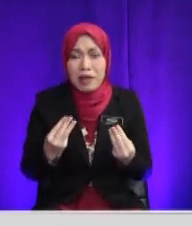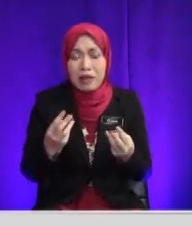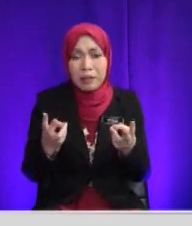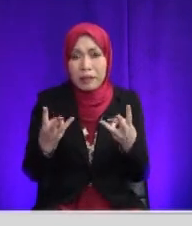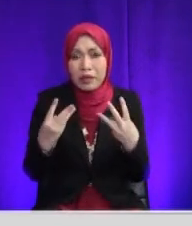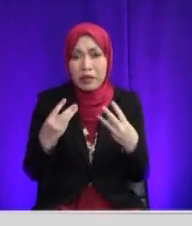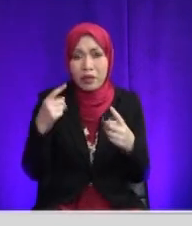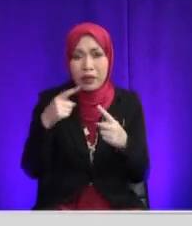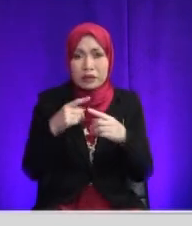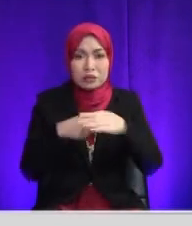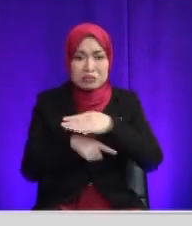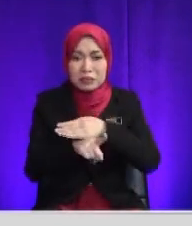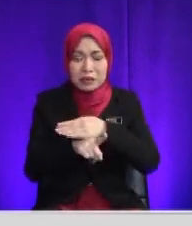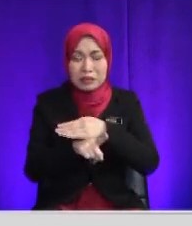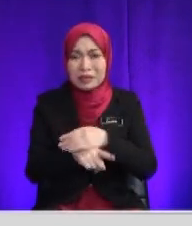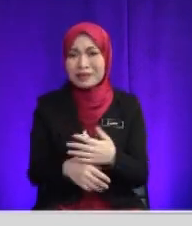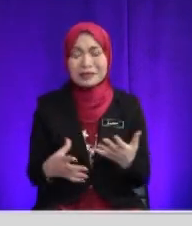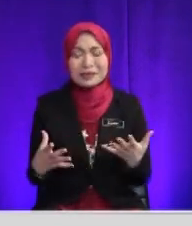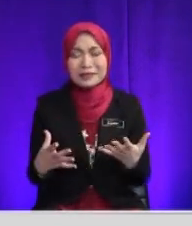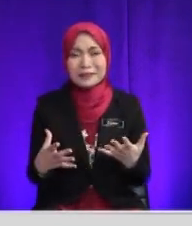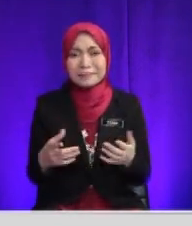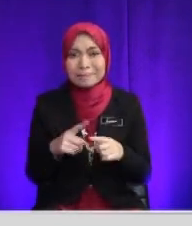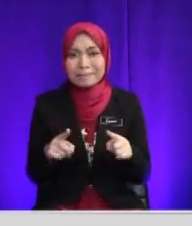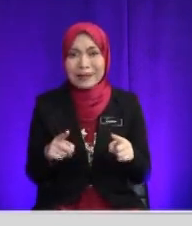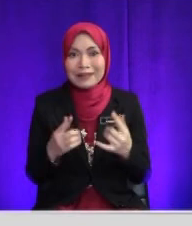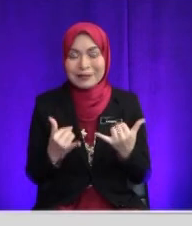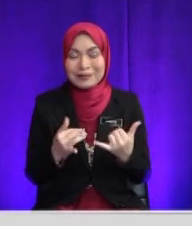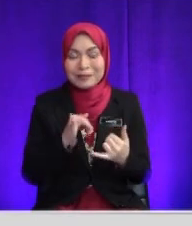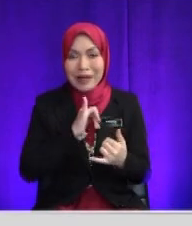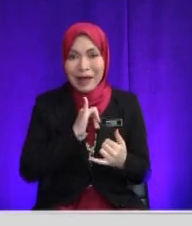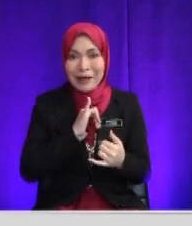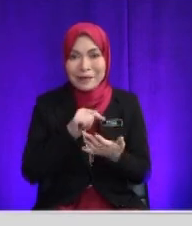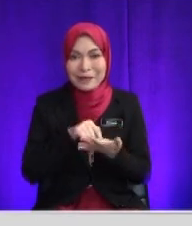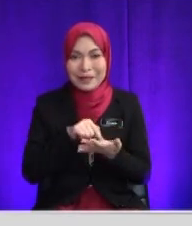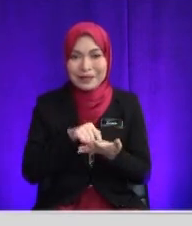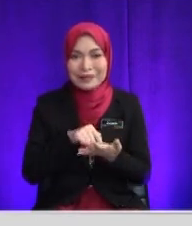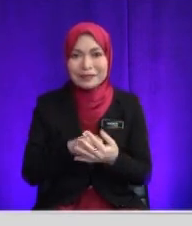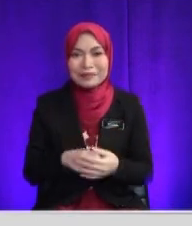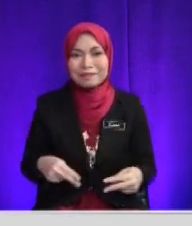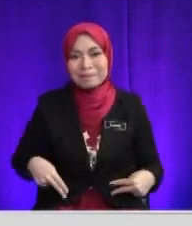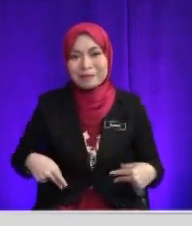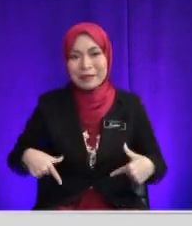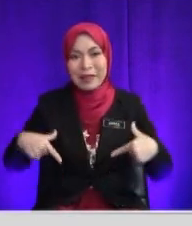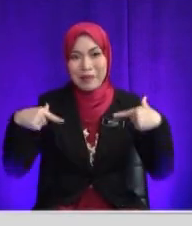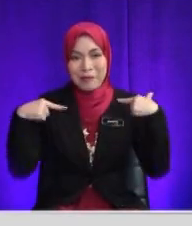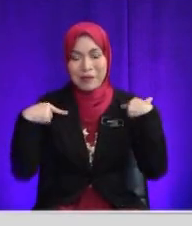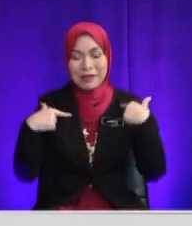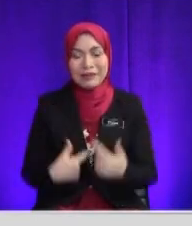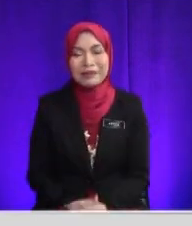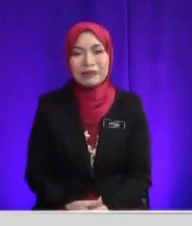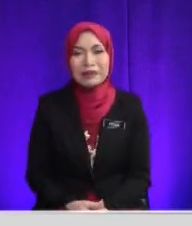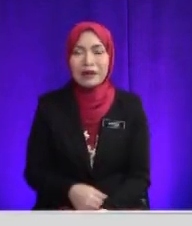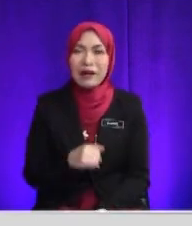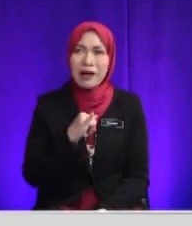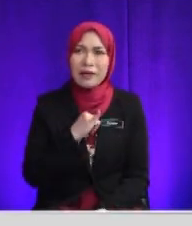still here. Did he have any particular accent? I think he was from Liverpool, but I may be wrong